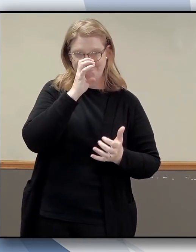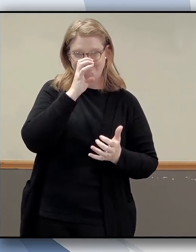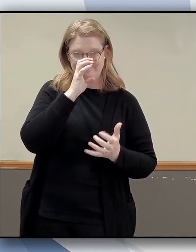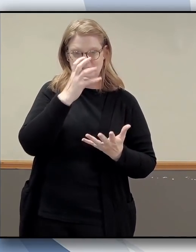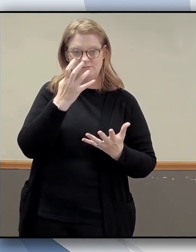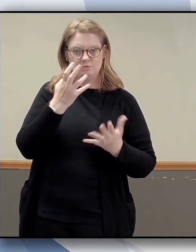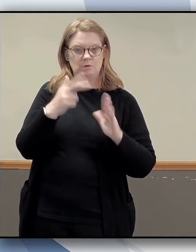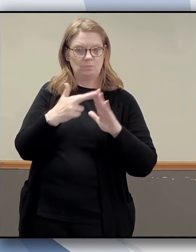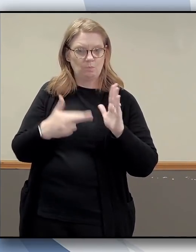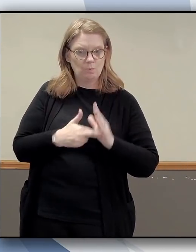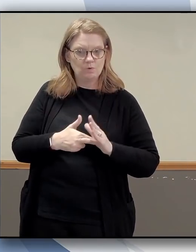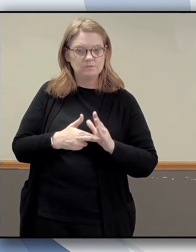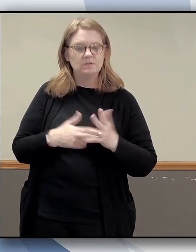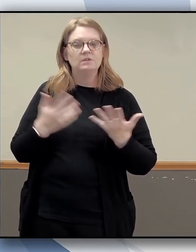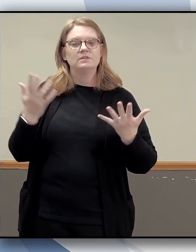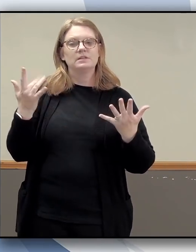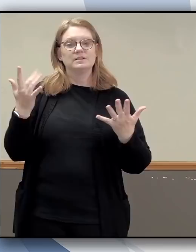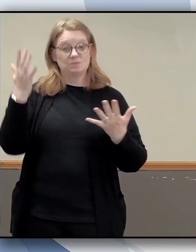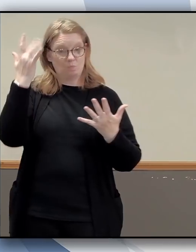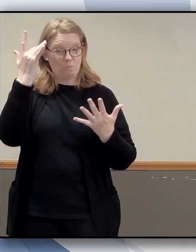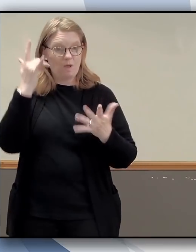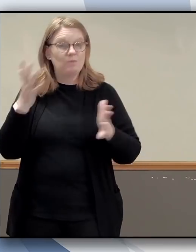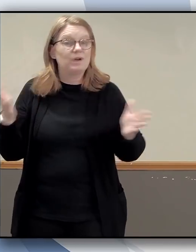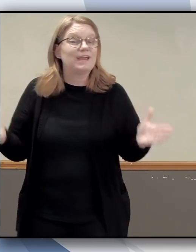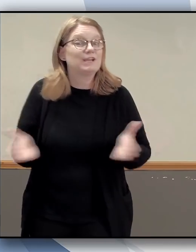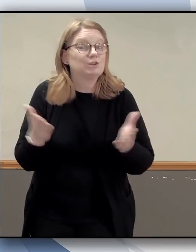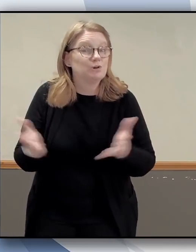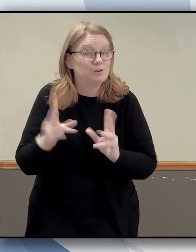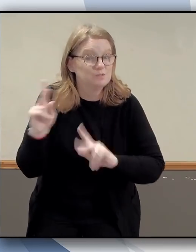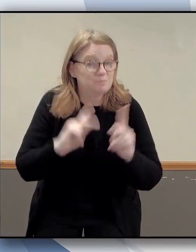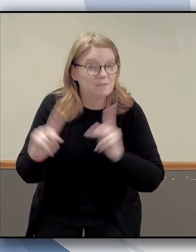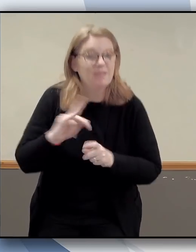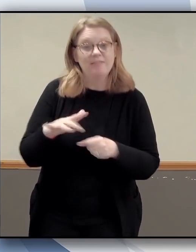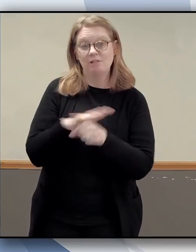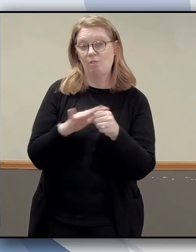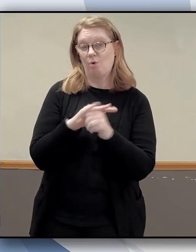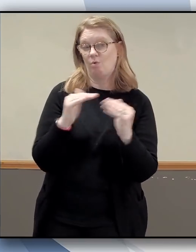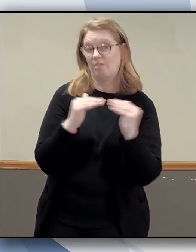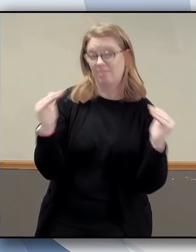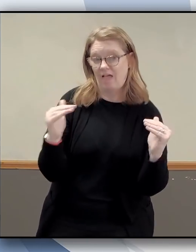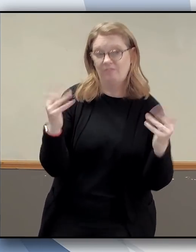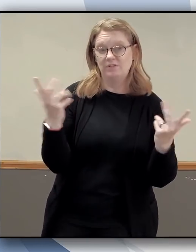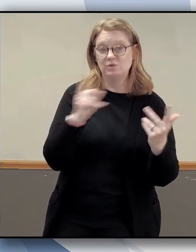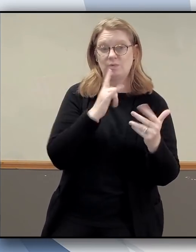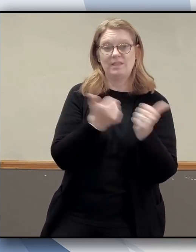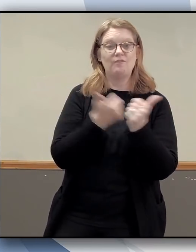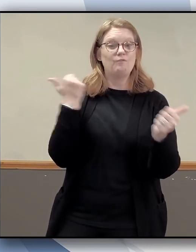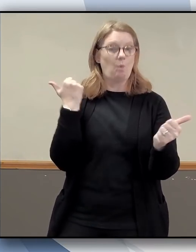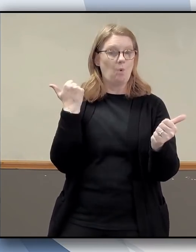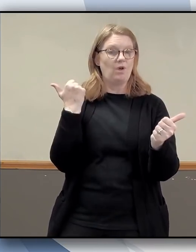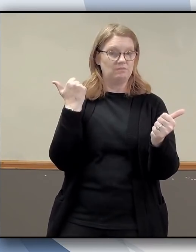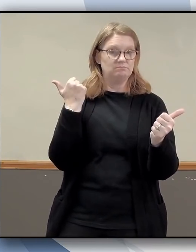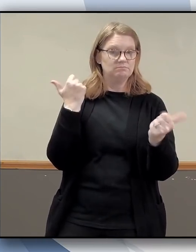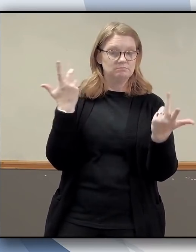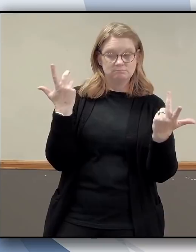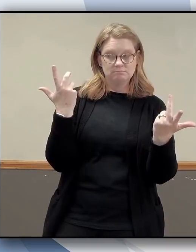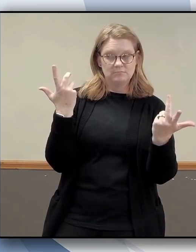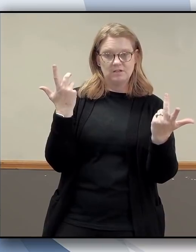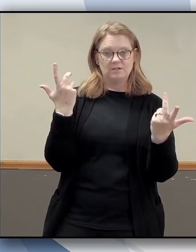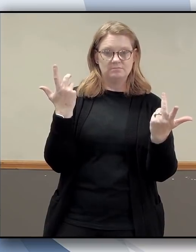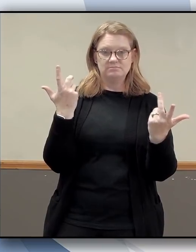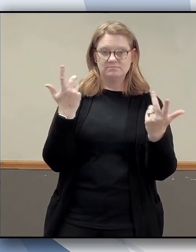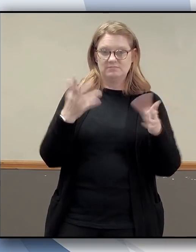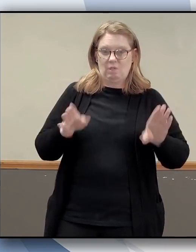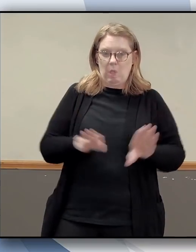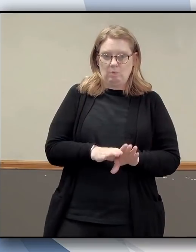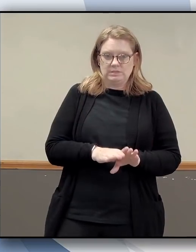we're inviting people to take the action they need to today at the local level, to us avoiding have to do what we did last spring, because like I